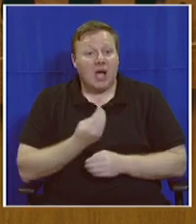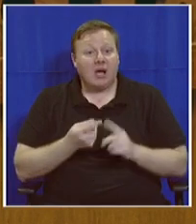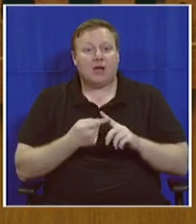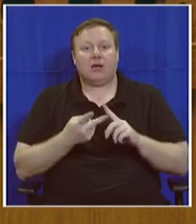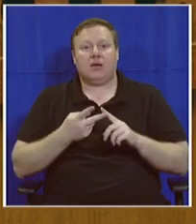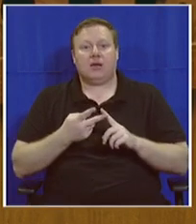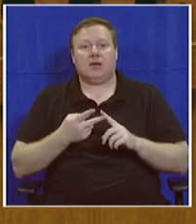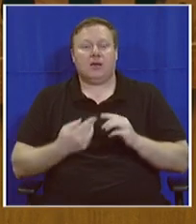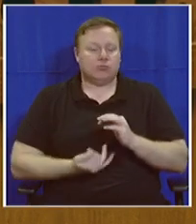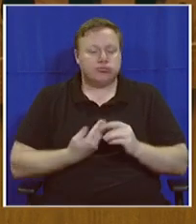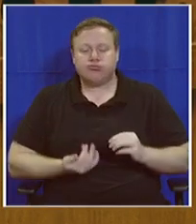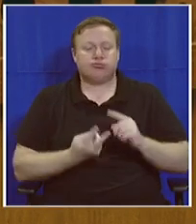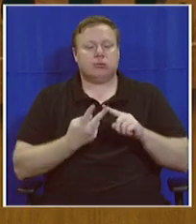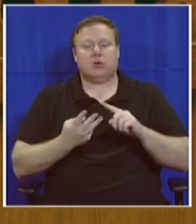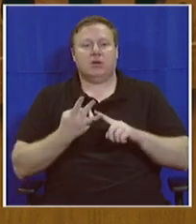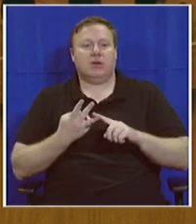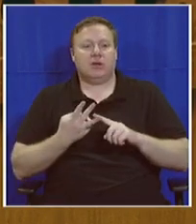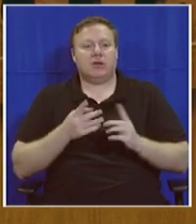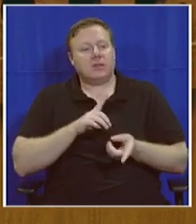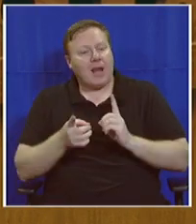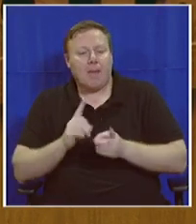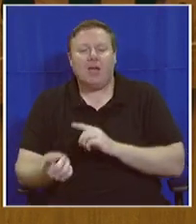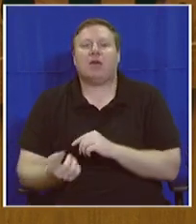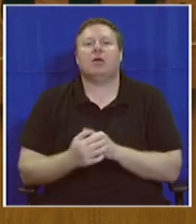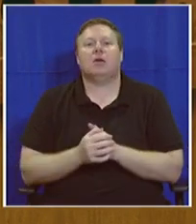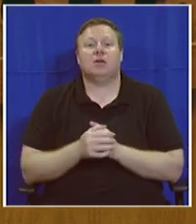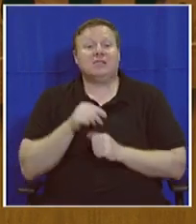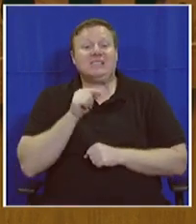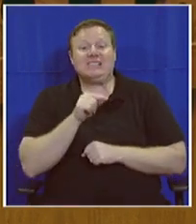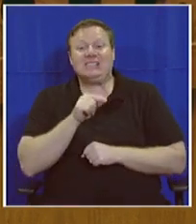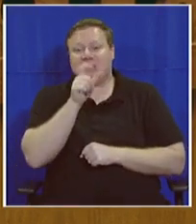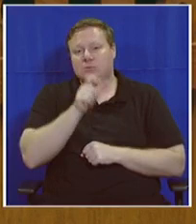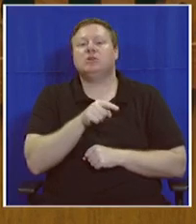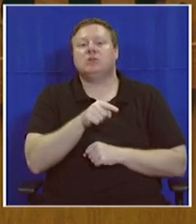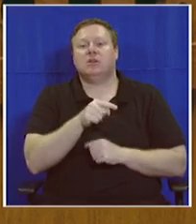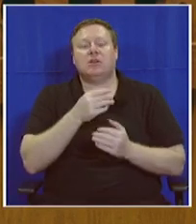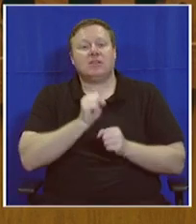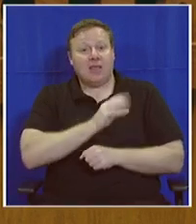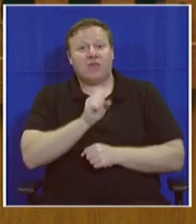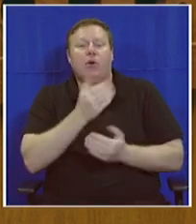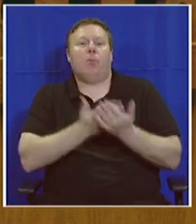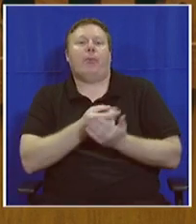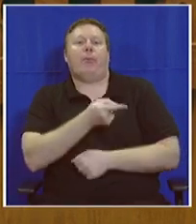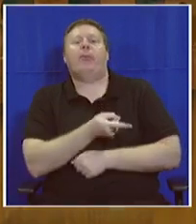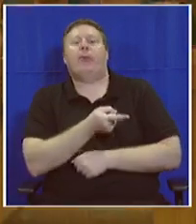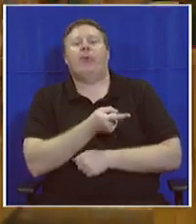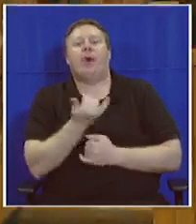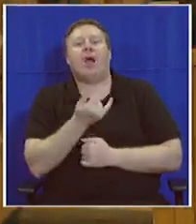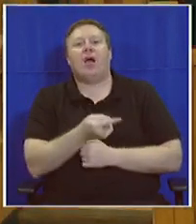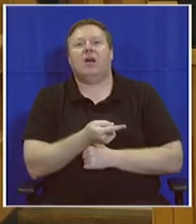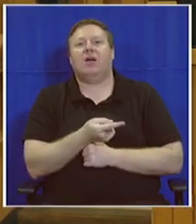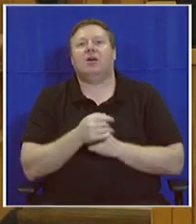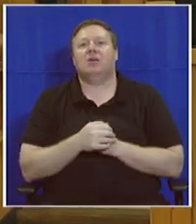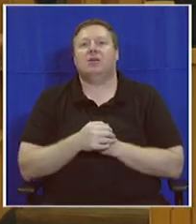had a bubbly personality. In short, she was the future that South Africa could be. Her bright future